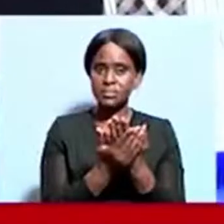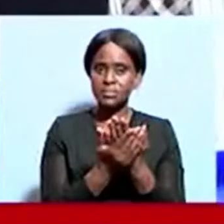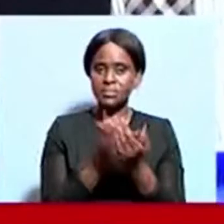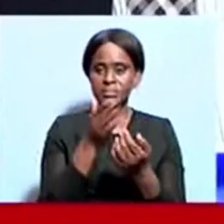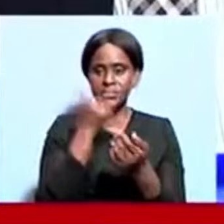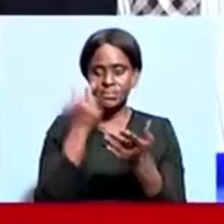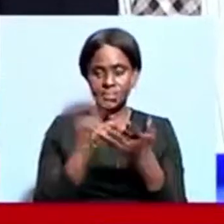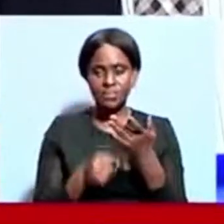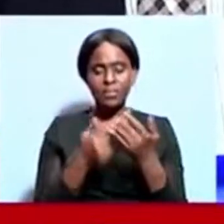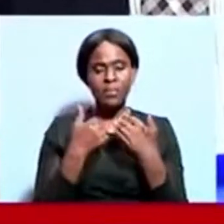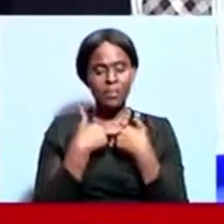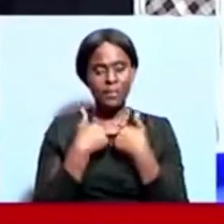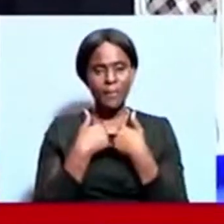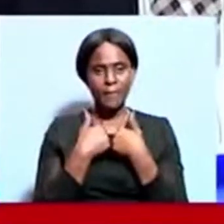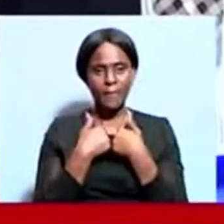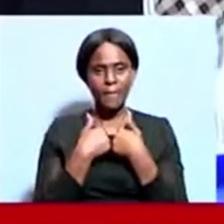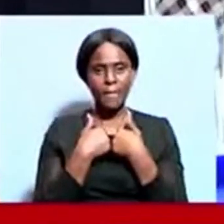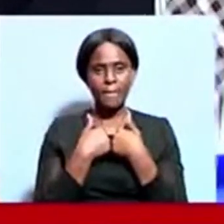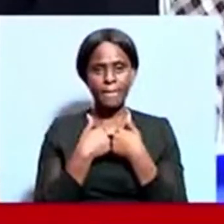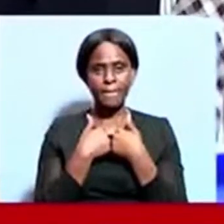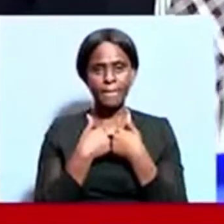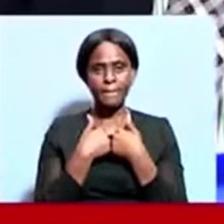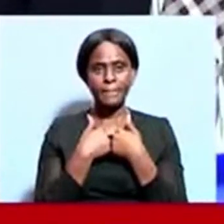should be